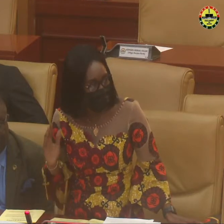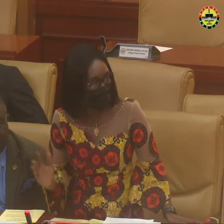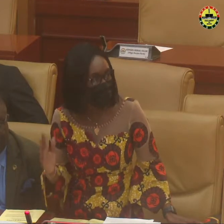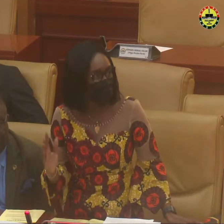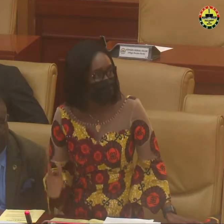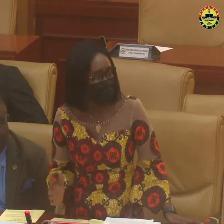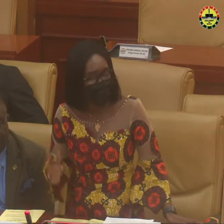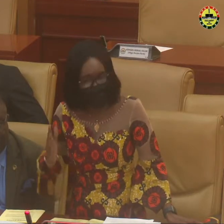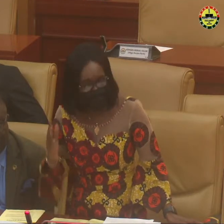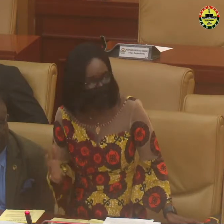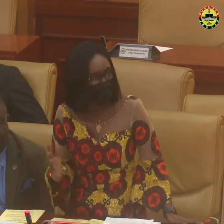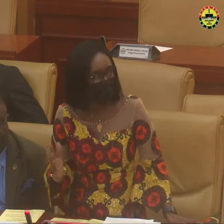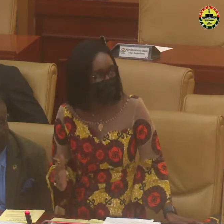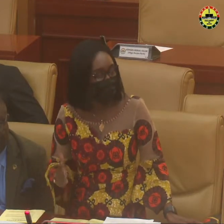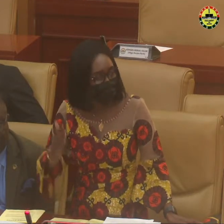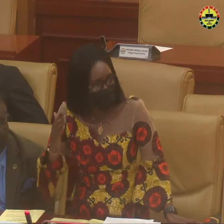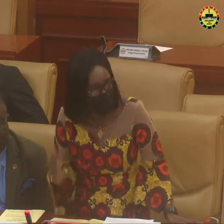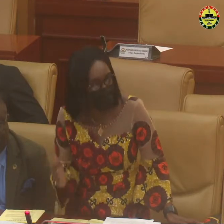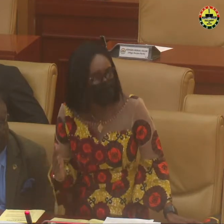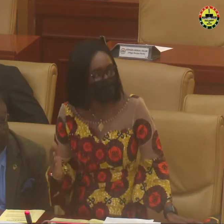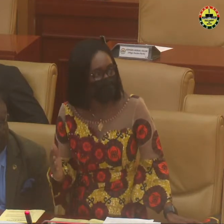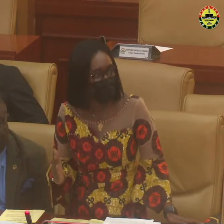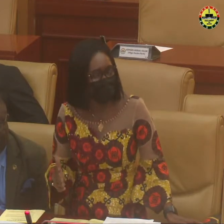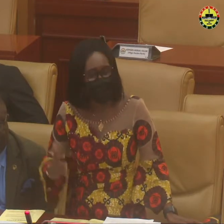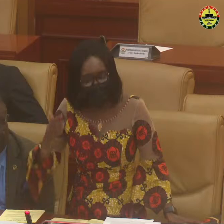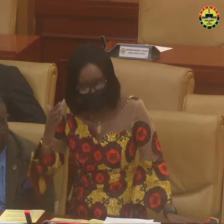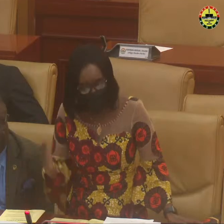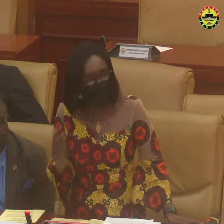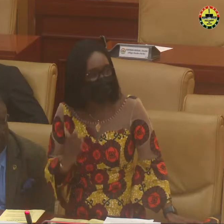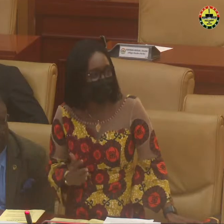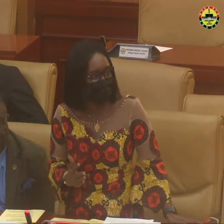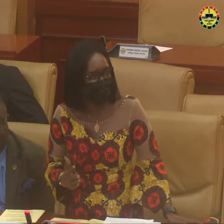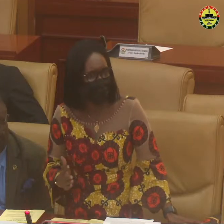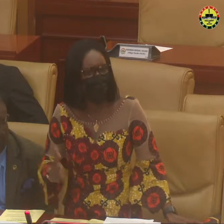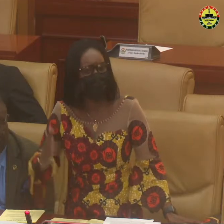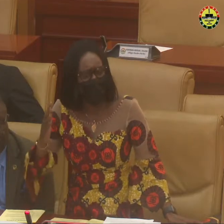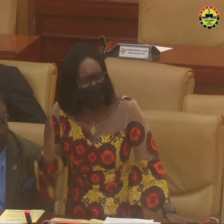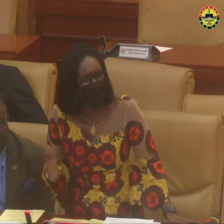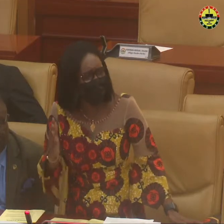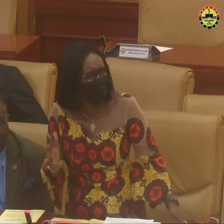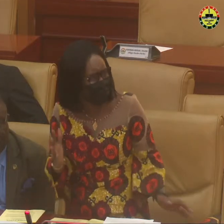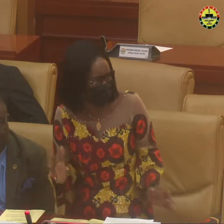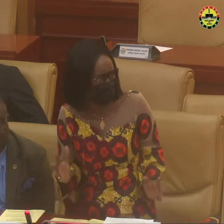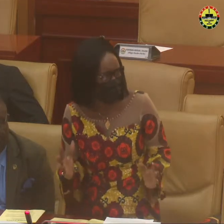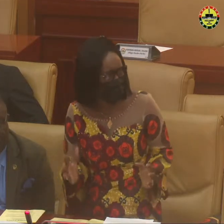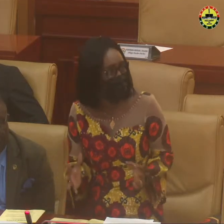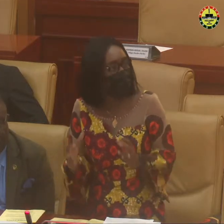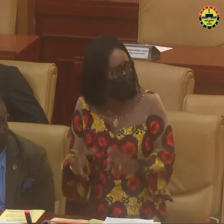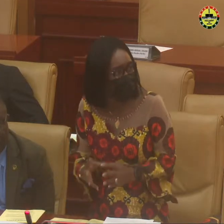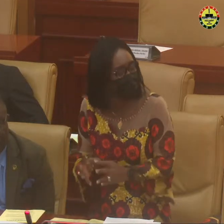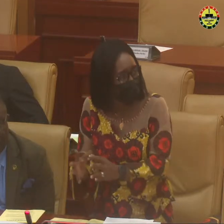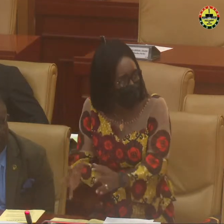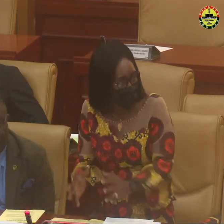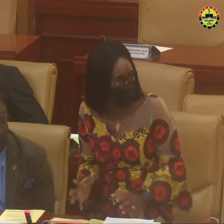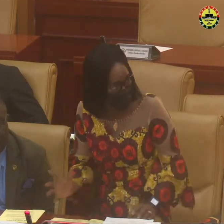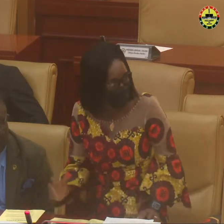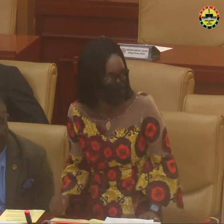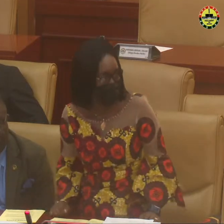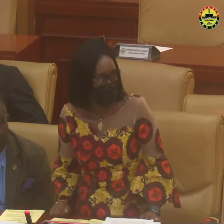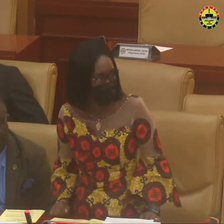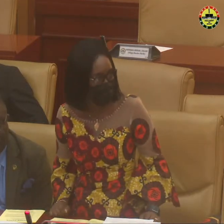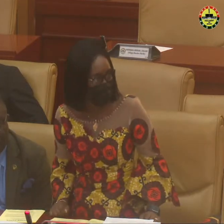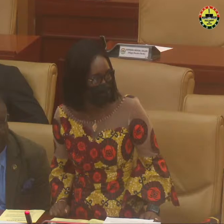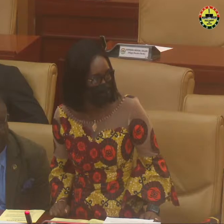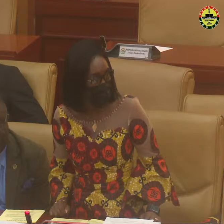free SHS, NAPCO, planting for food and jobs, paying of salaries. So all these monies were used to support in that